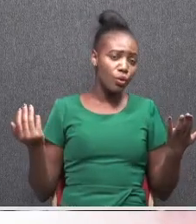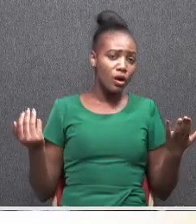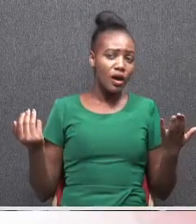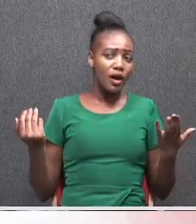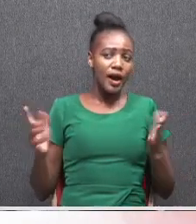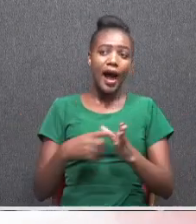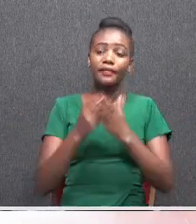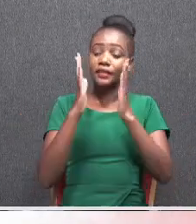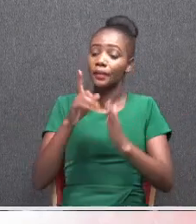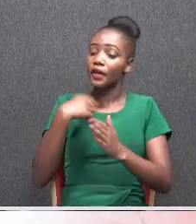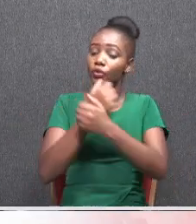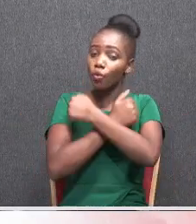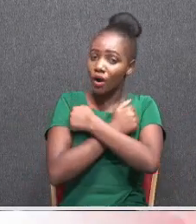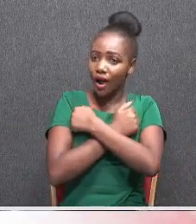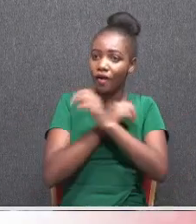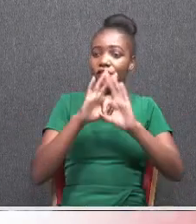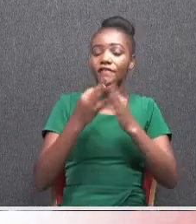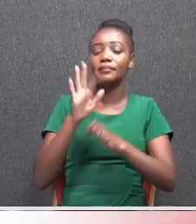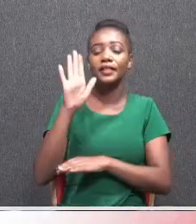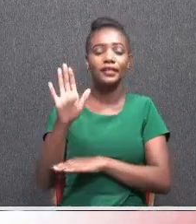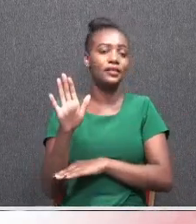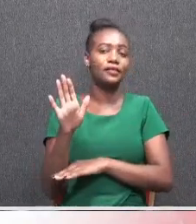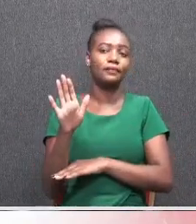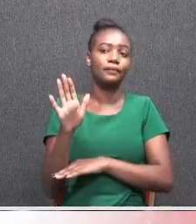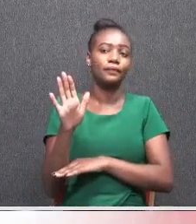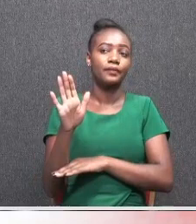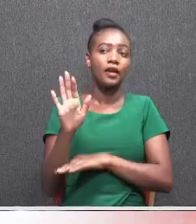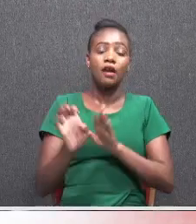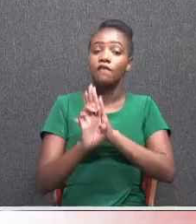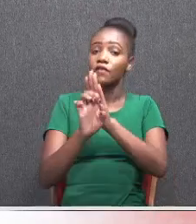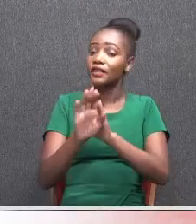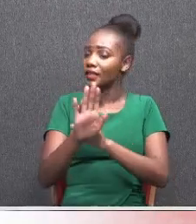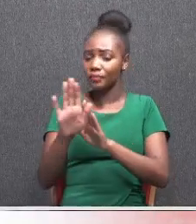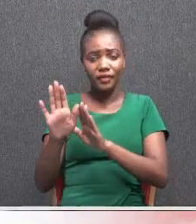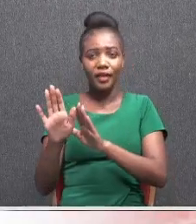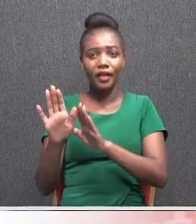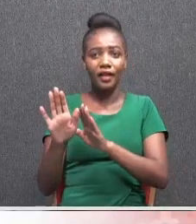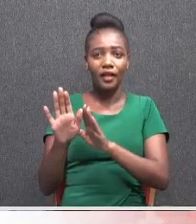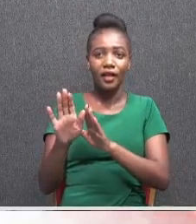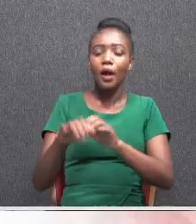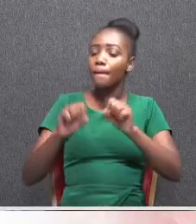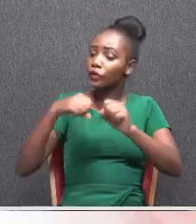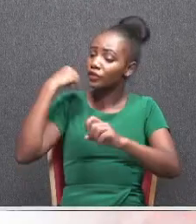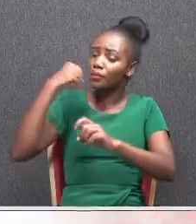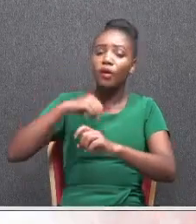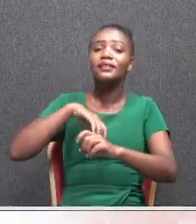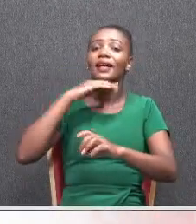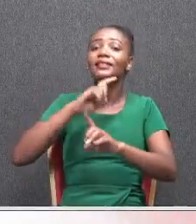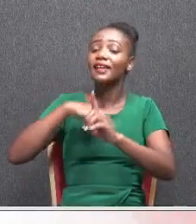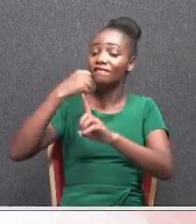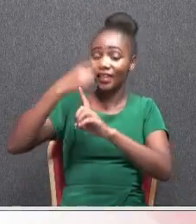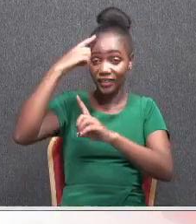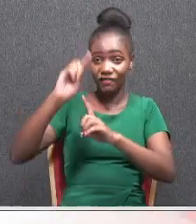ni mtu anapenda familia yake sana. Kiwango anaweza kufa akipigania familia yake.